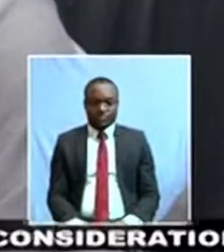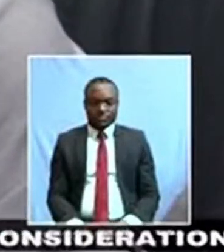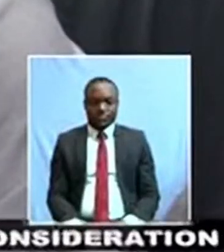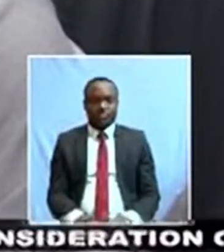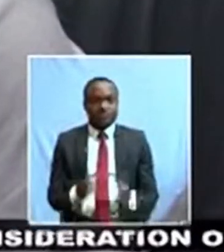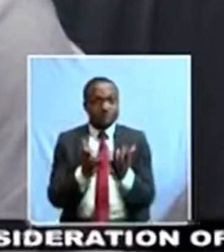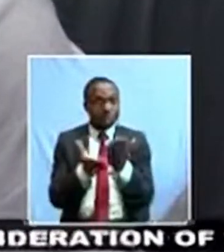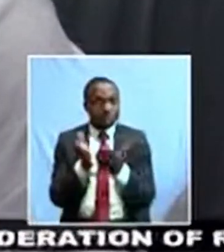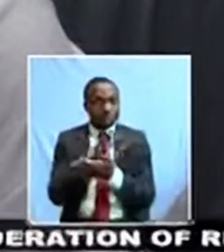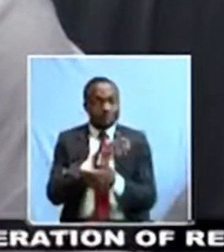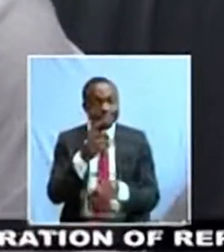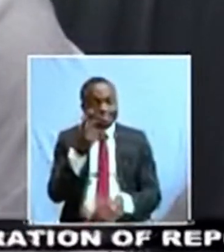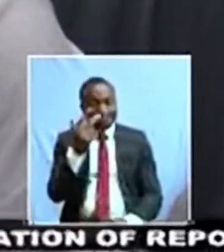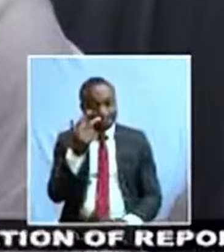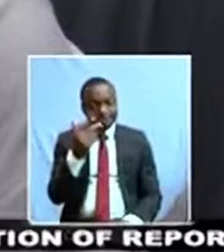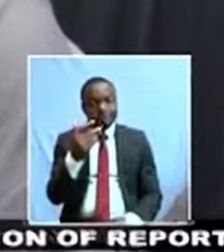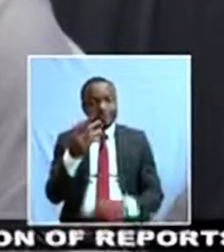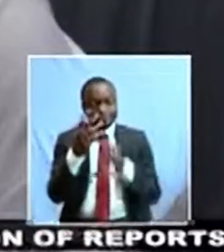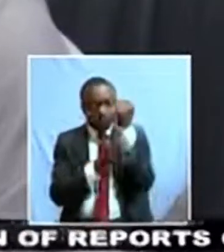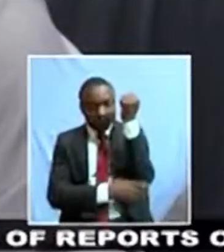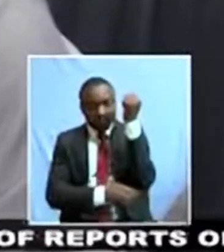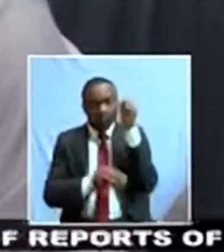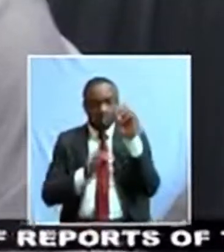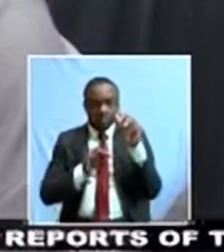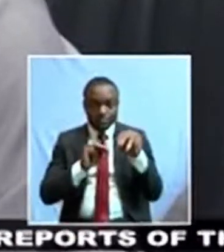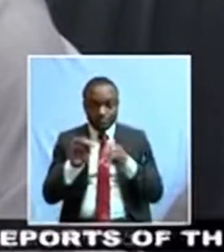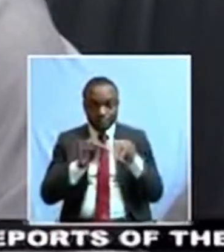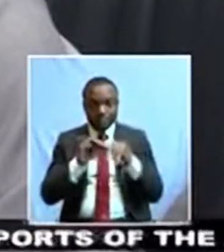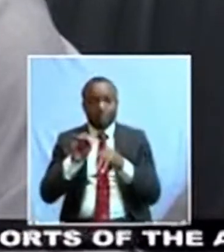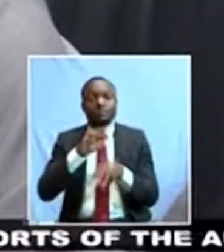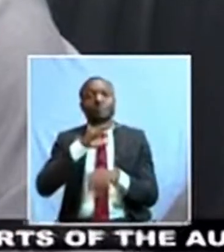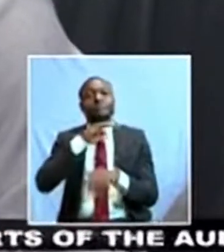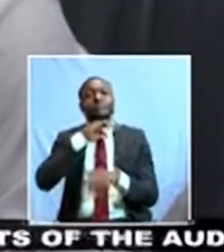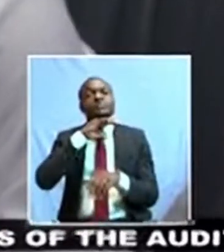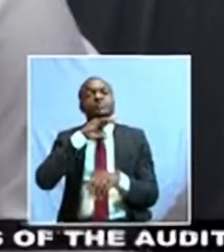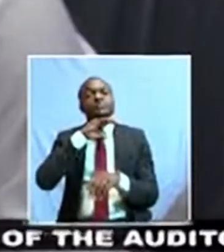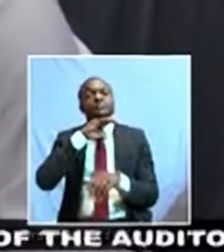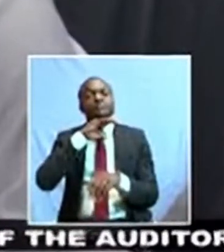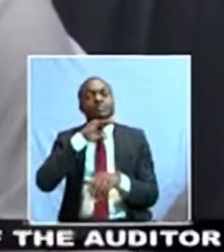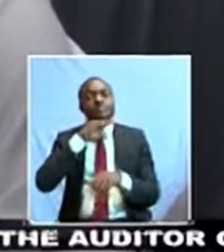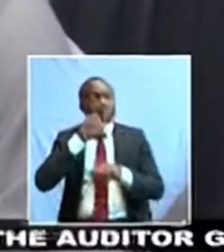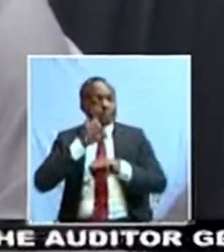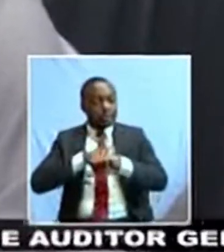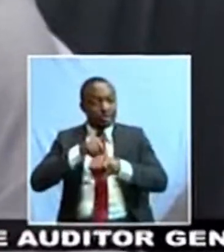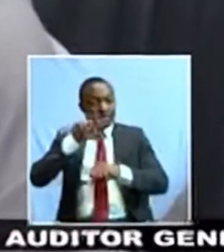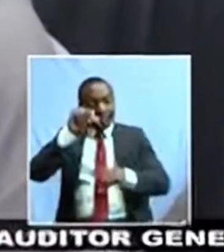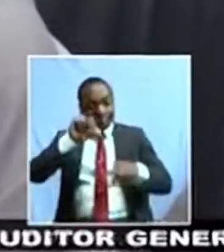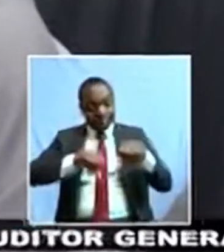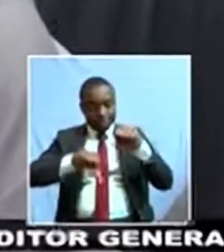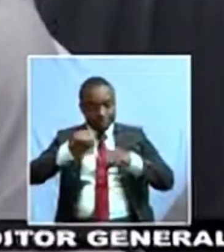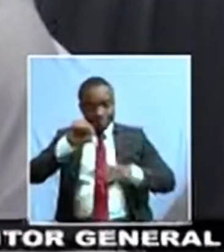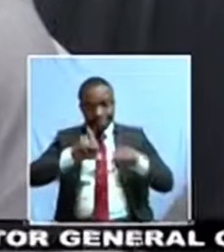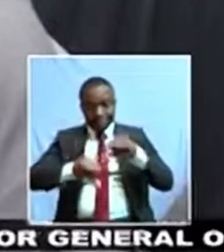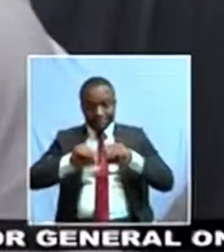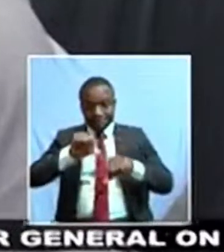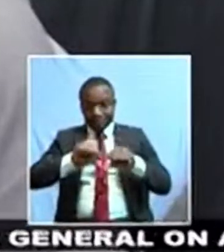on page 13, poor management of waste. At the time of audit,